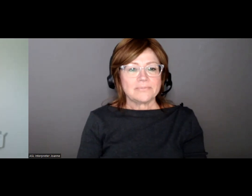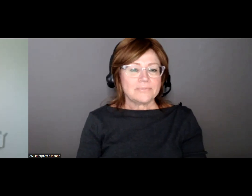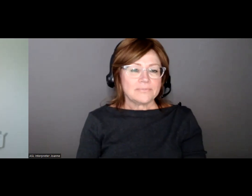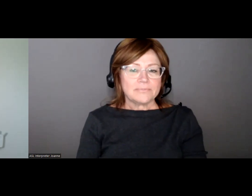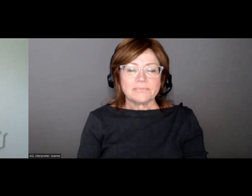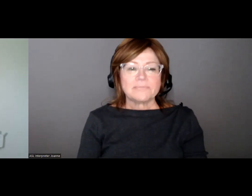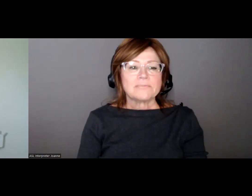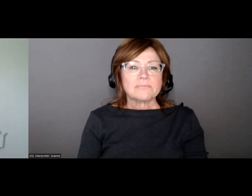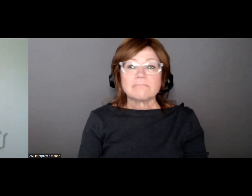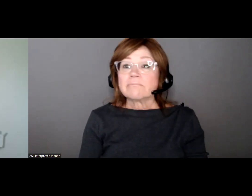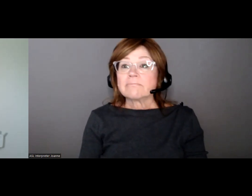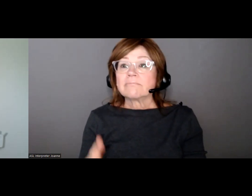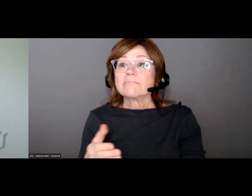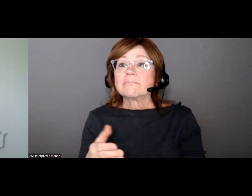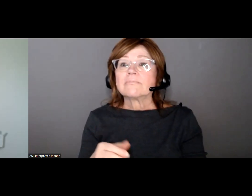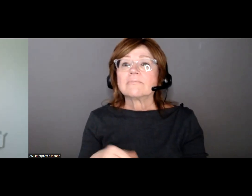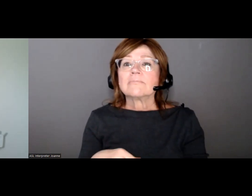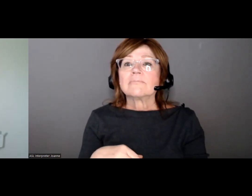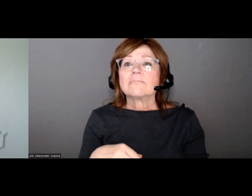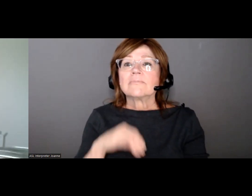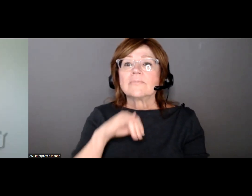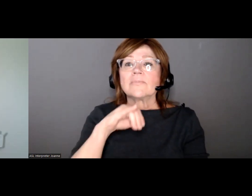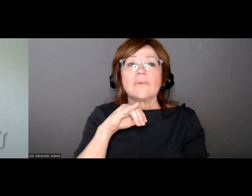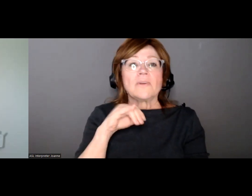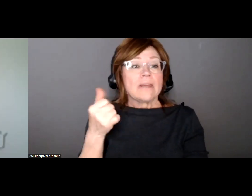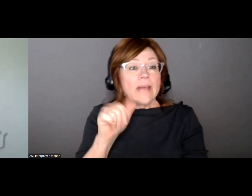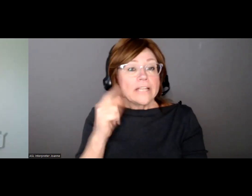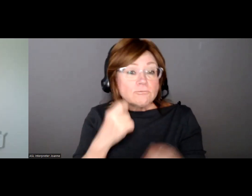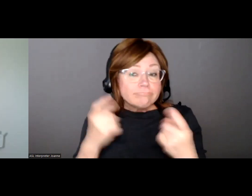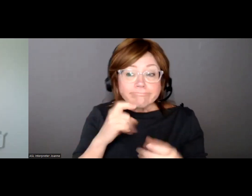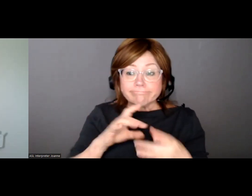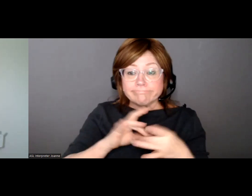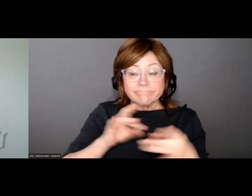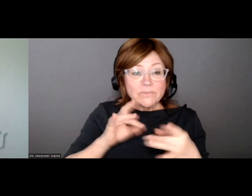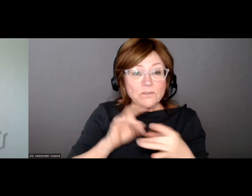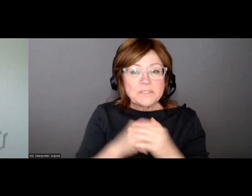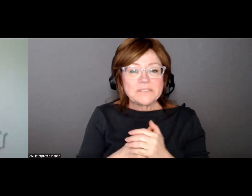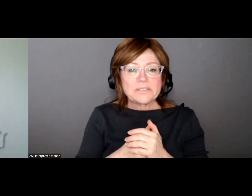So does anybody have any questions or comments for Rachel?